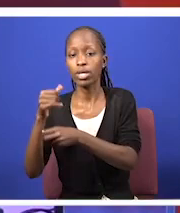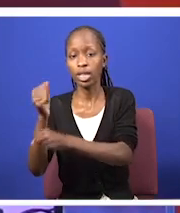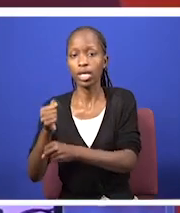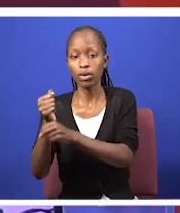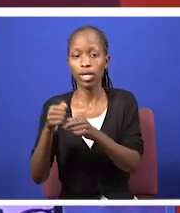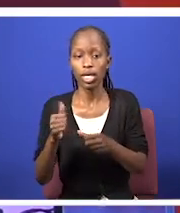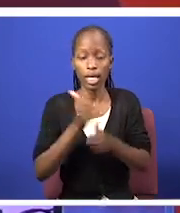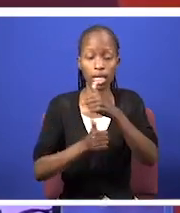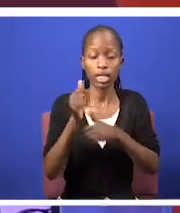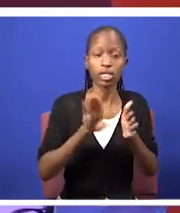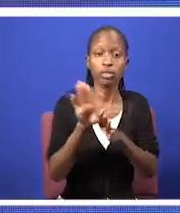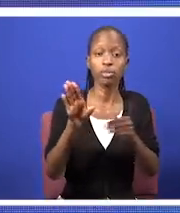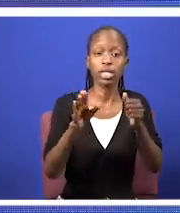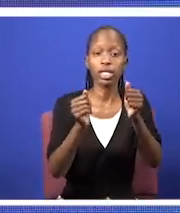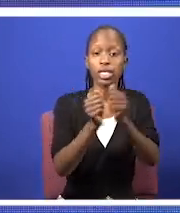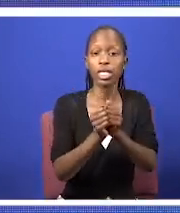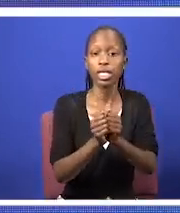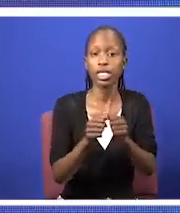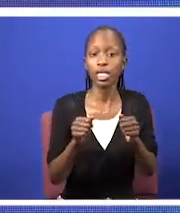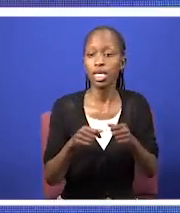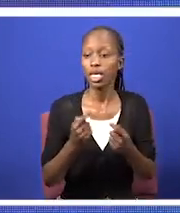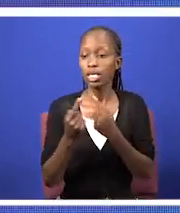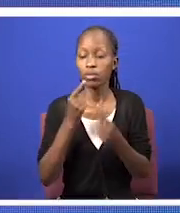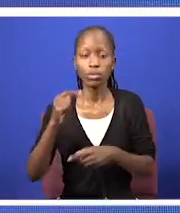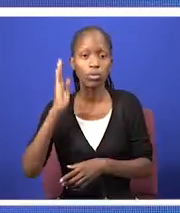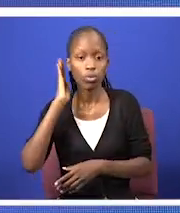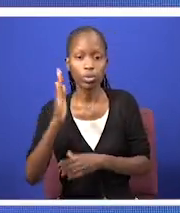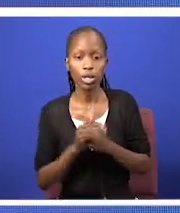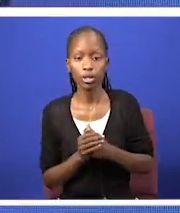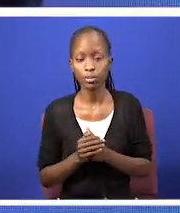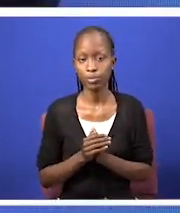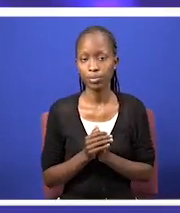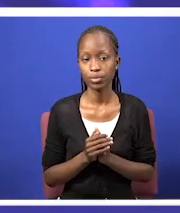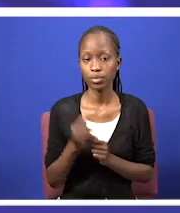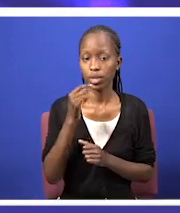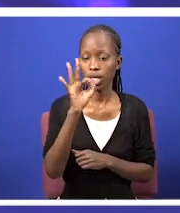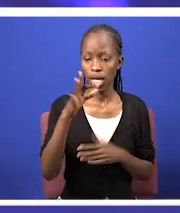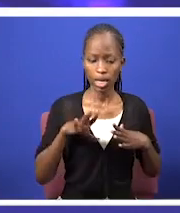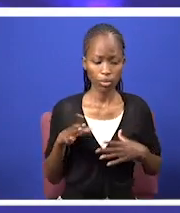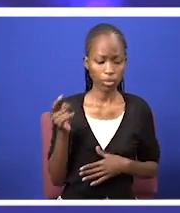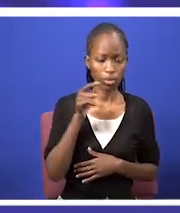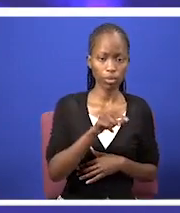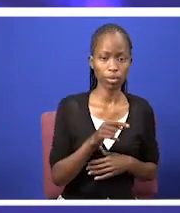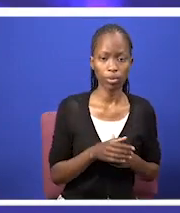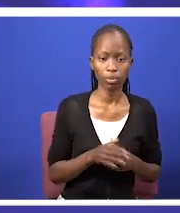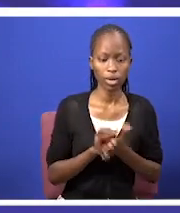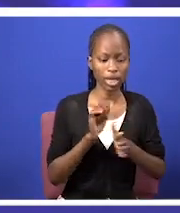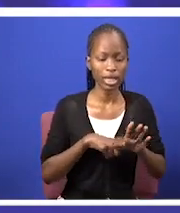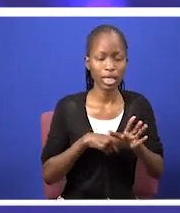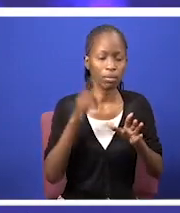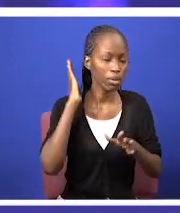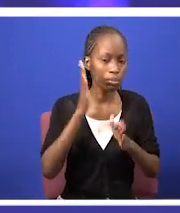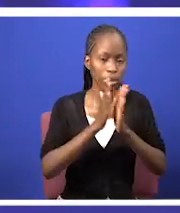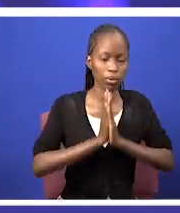in that chariot. In Acts chapter 10, he speaks to Peter. And he says that three people are coming to you. Peter was in Joppa in